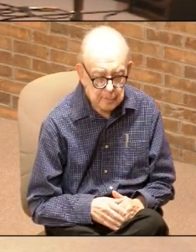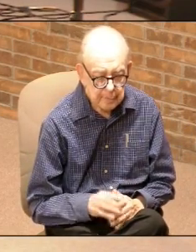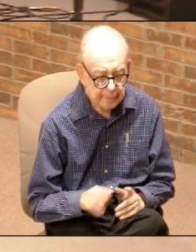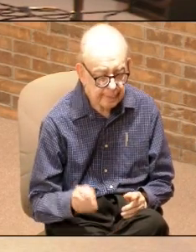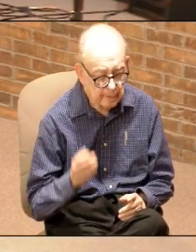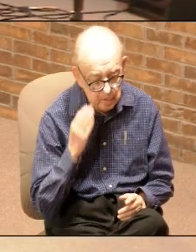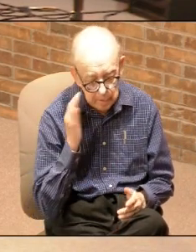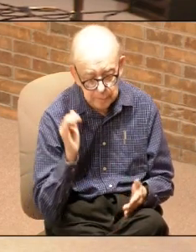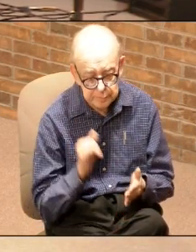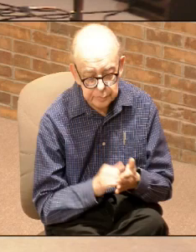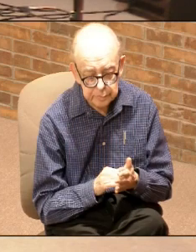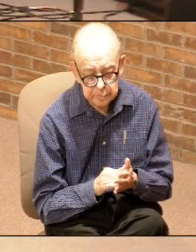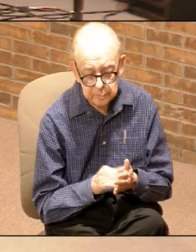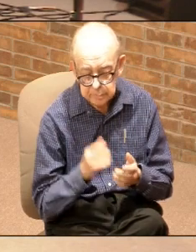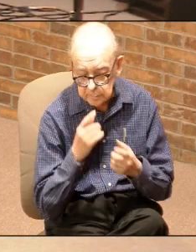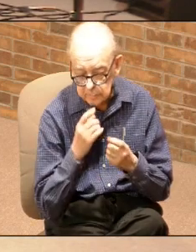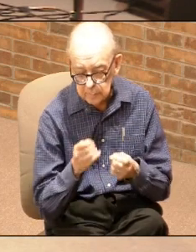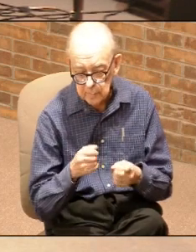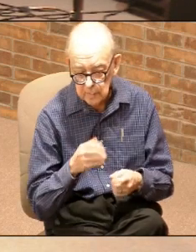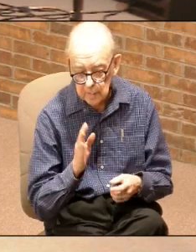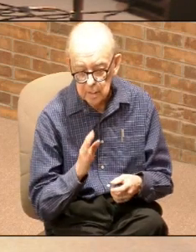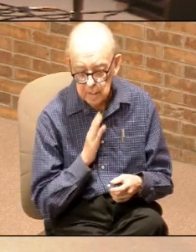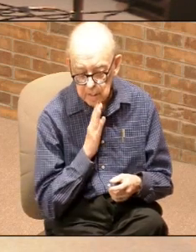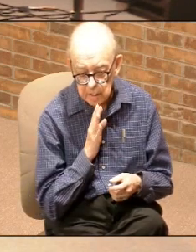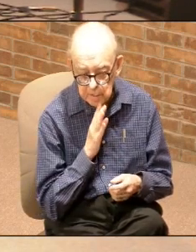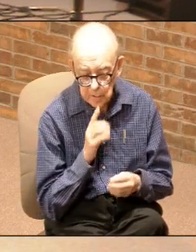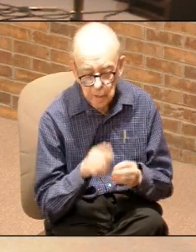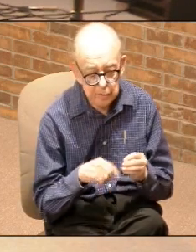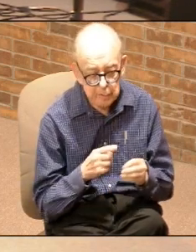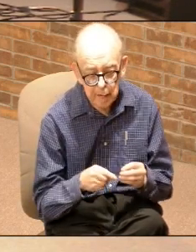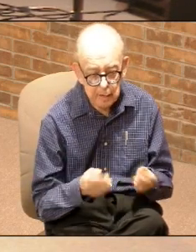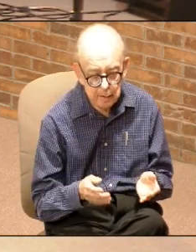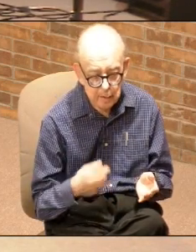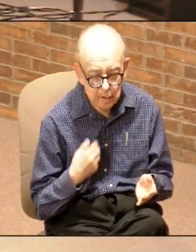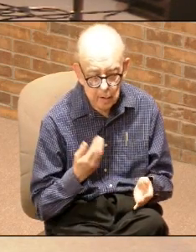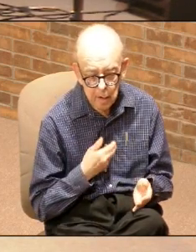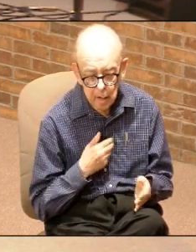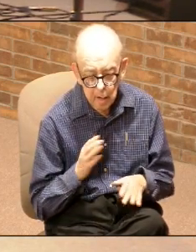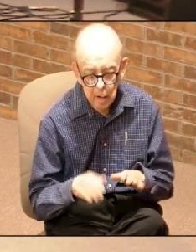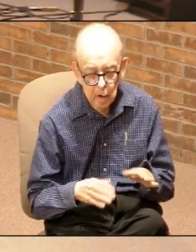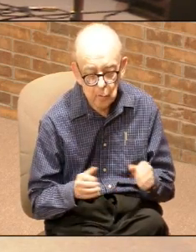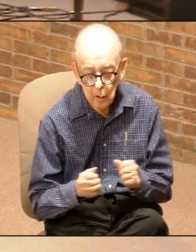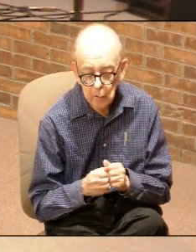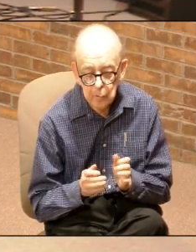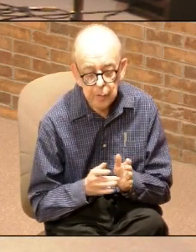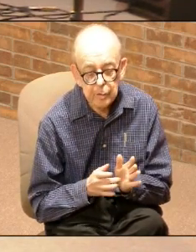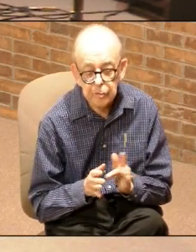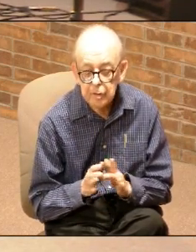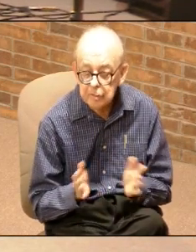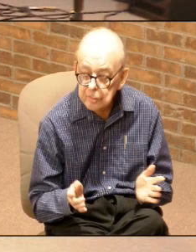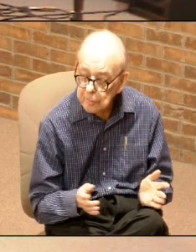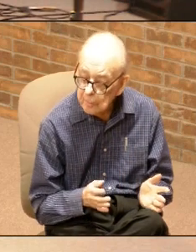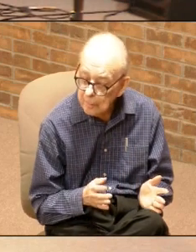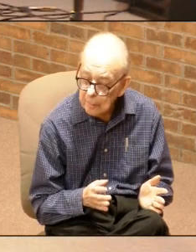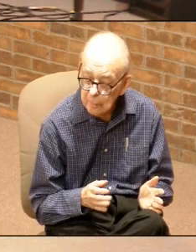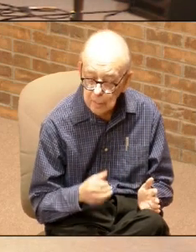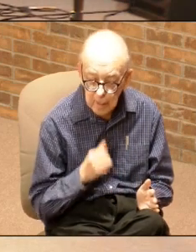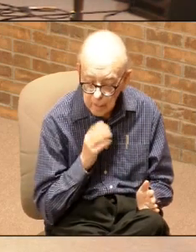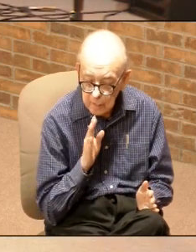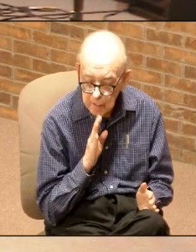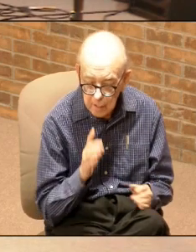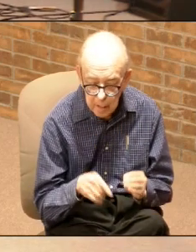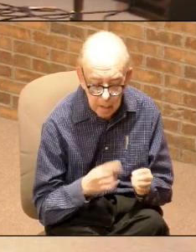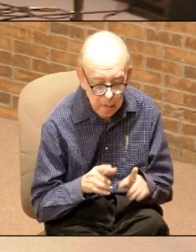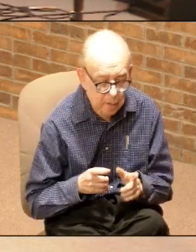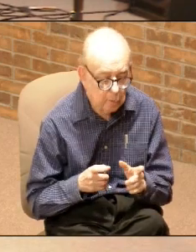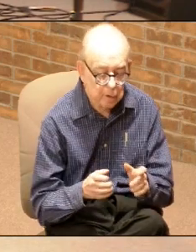But do you know that it's interesting that God talks about our walk with Jesus? He doesn't talk